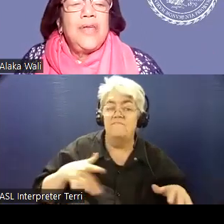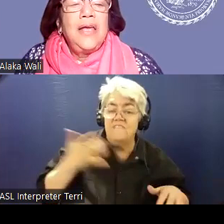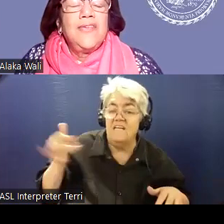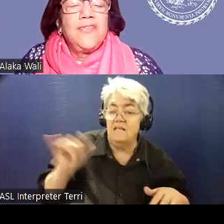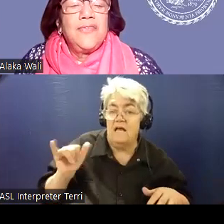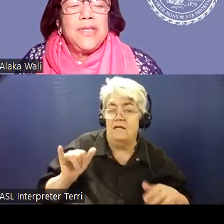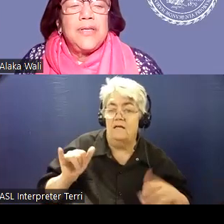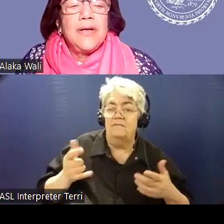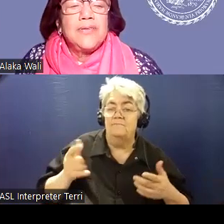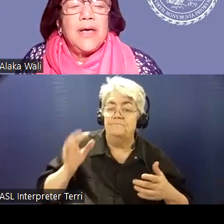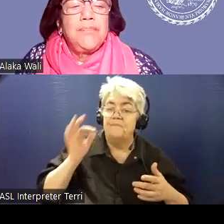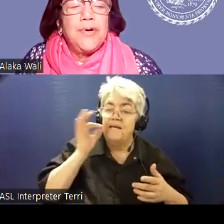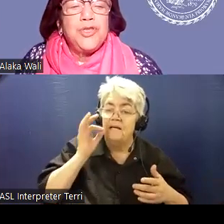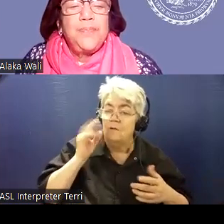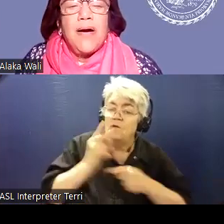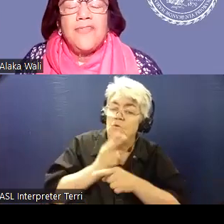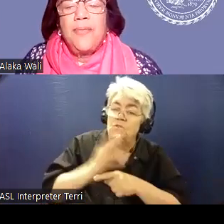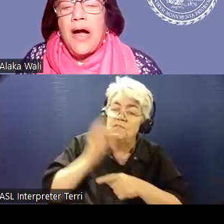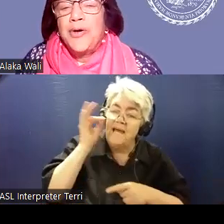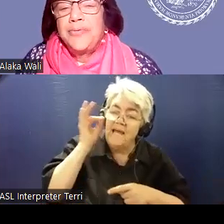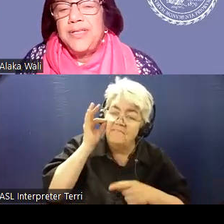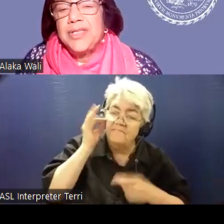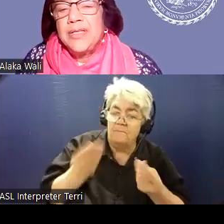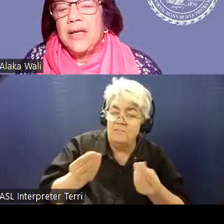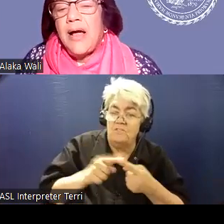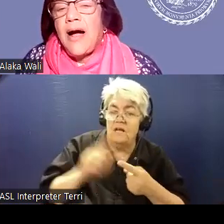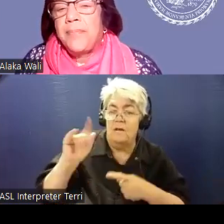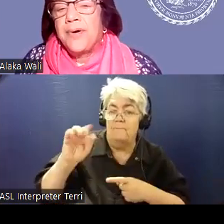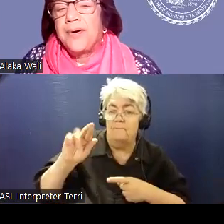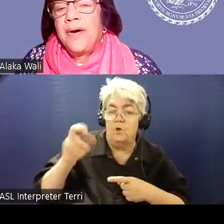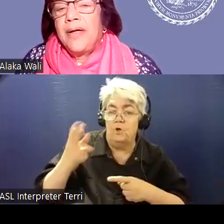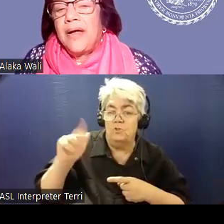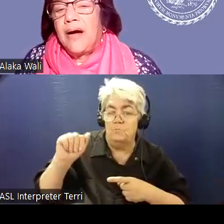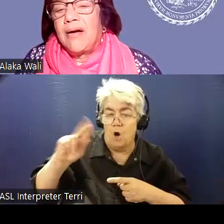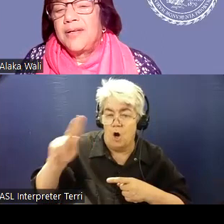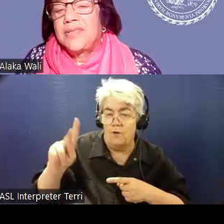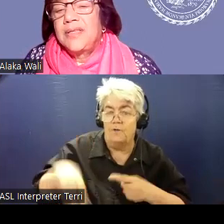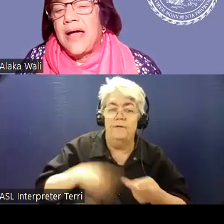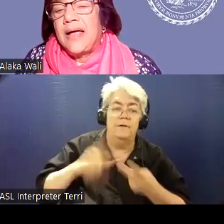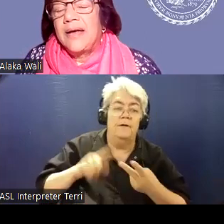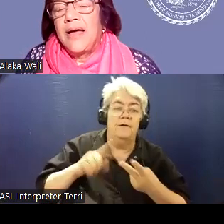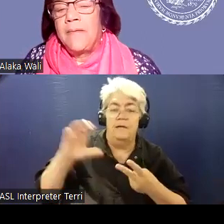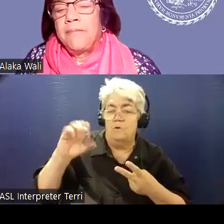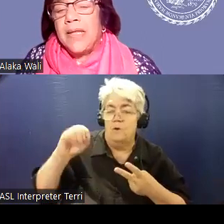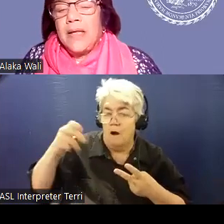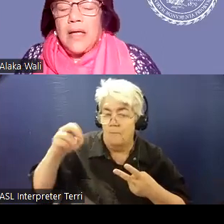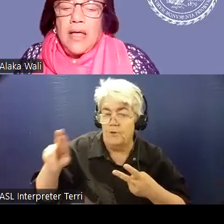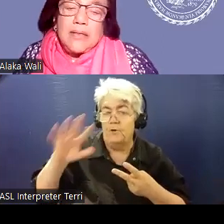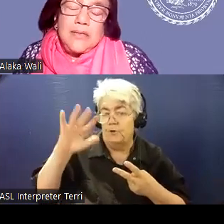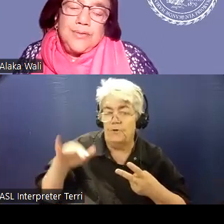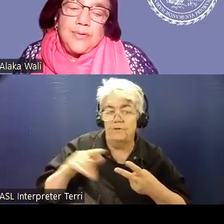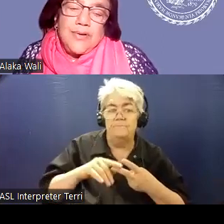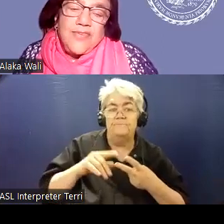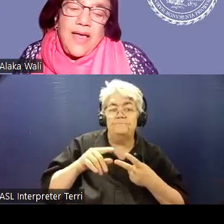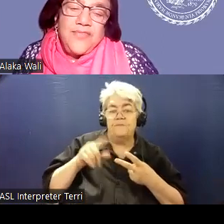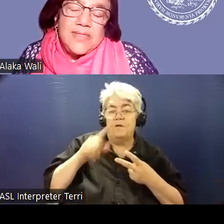use native materials like birch bark from our region and copper, you see that,